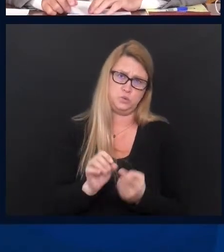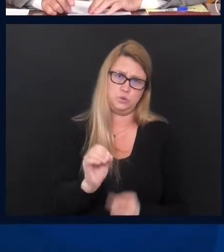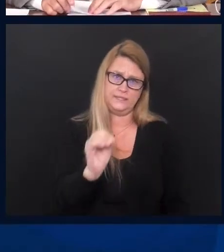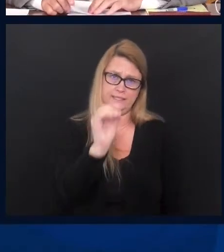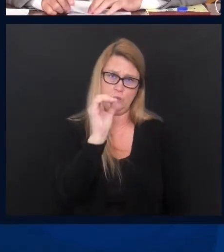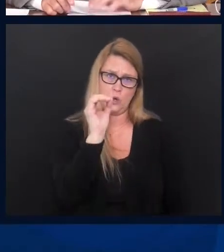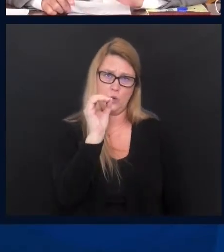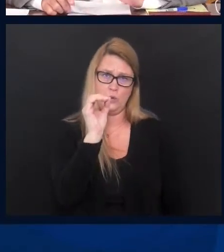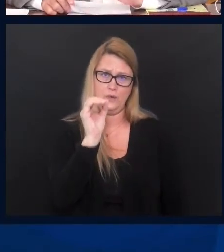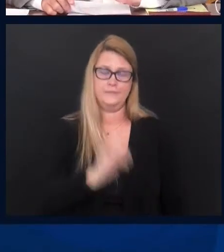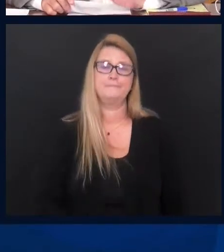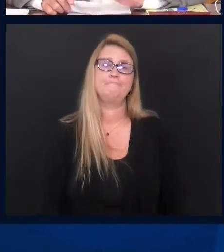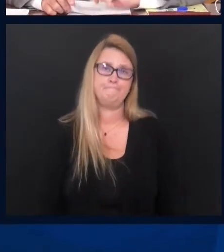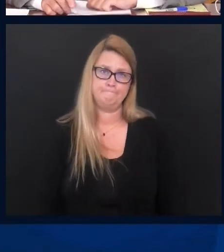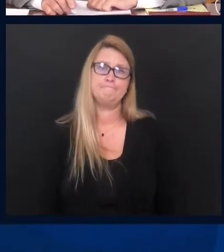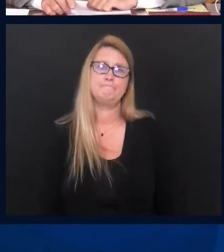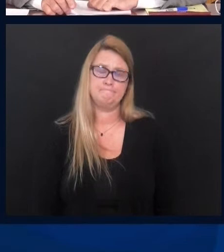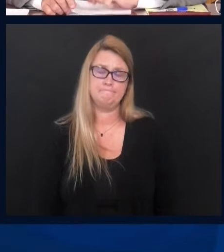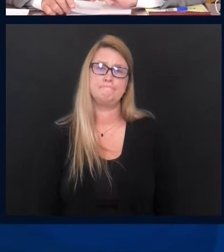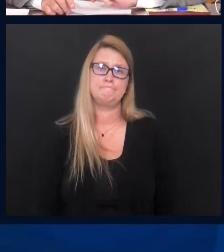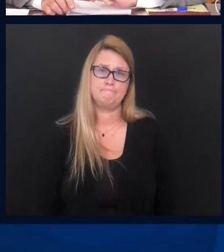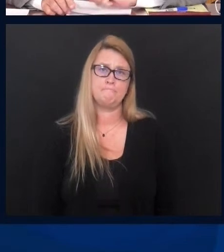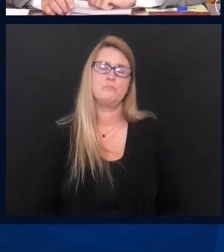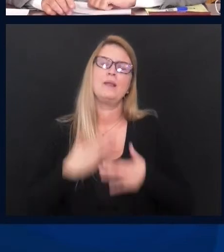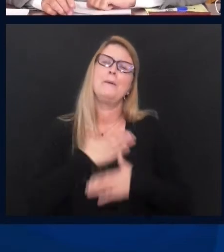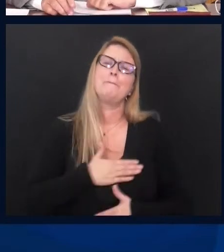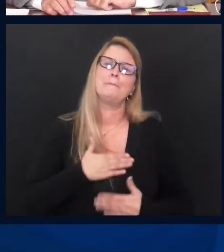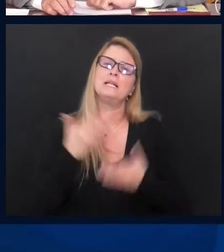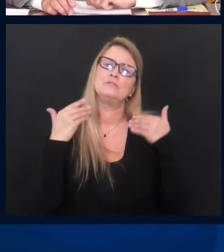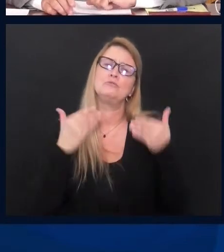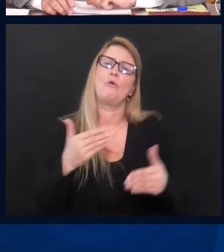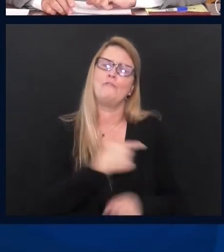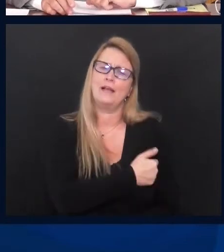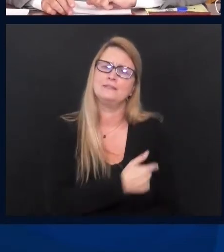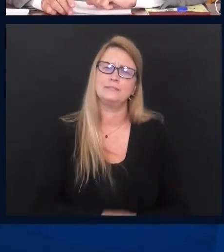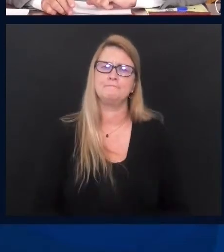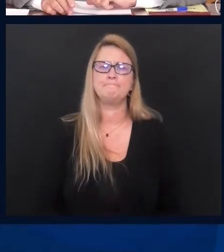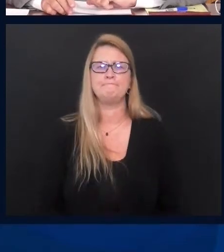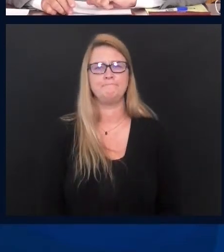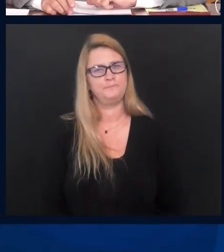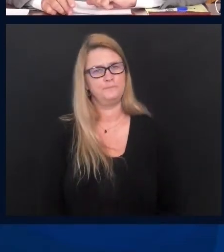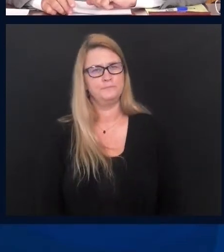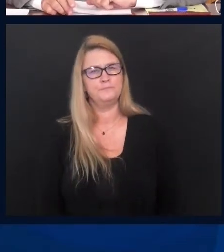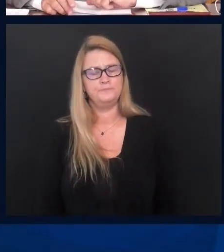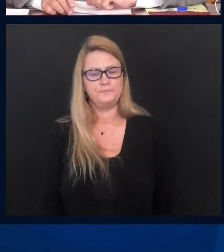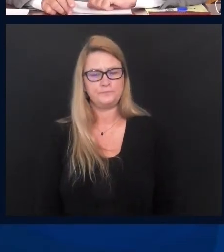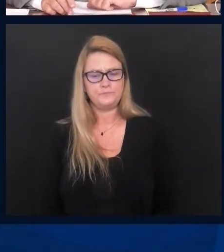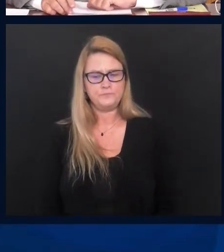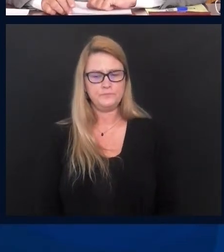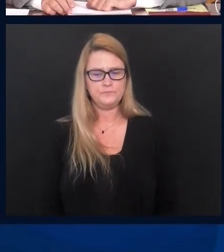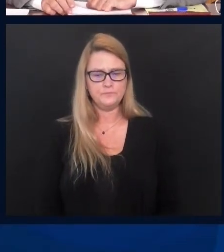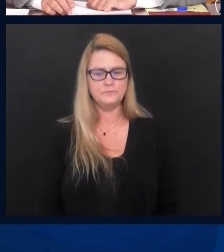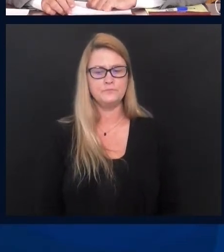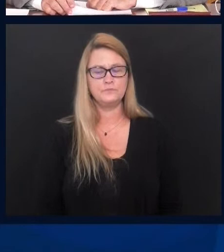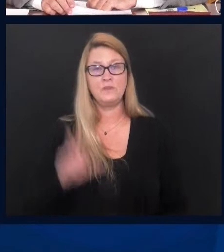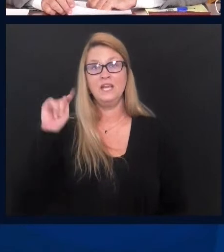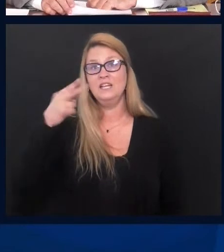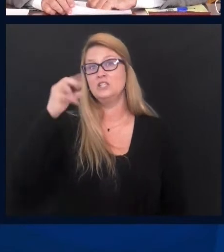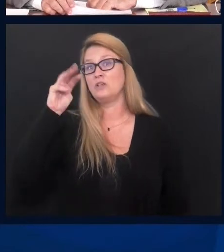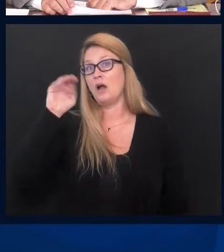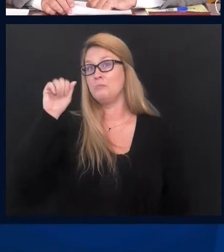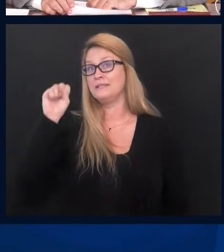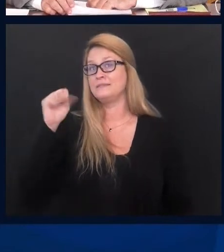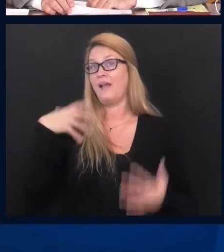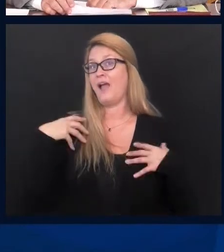zero. So please go get the vaccine. You know, from the standpoint of Thomas Health, we thank